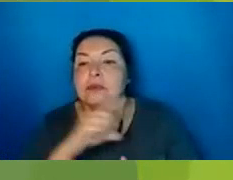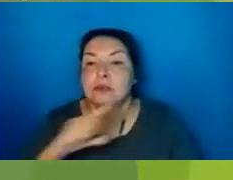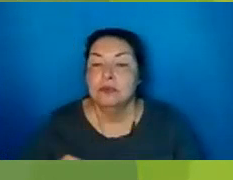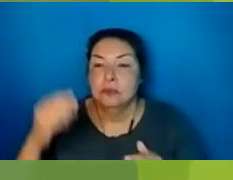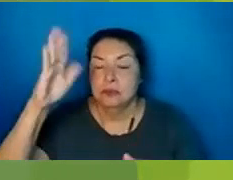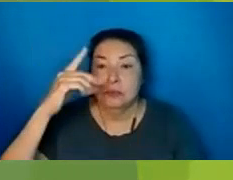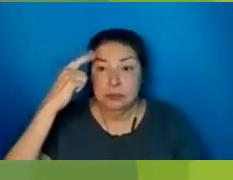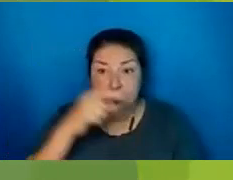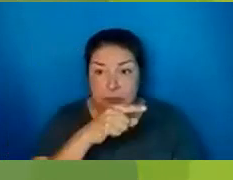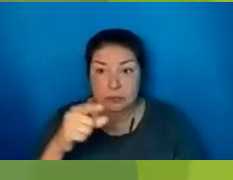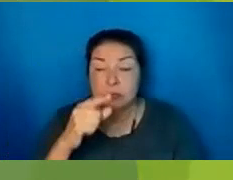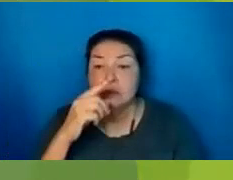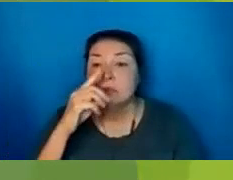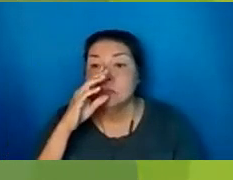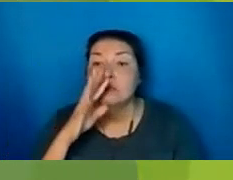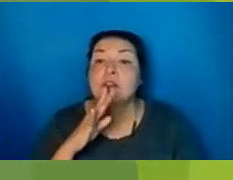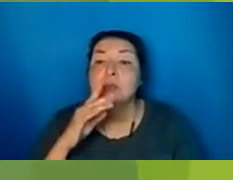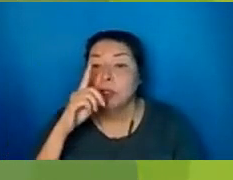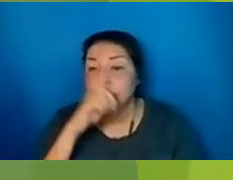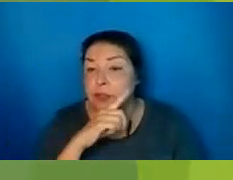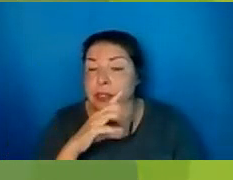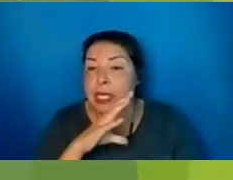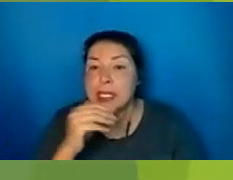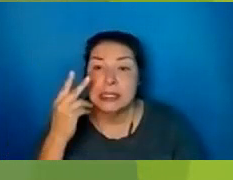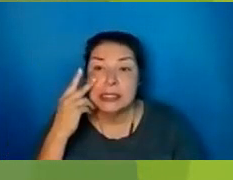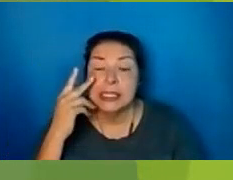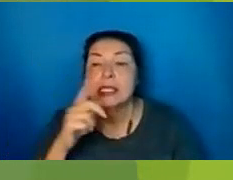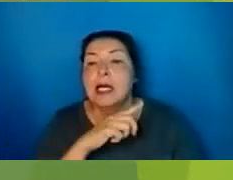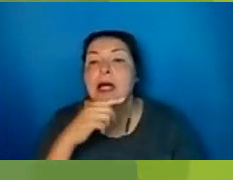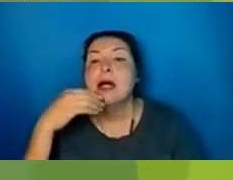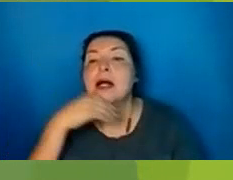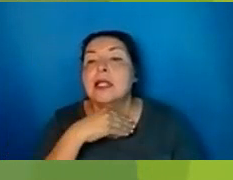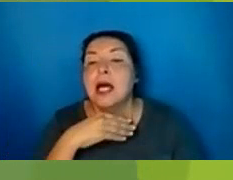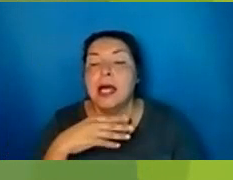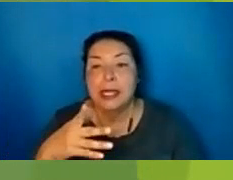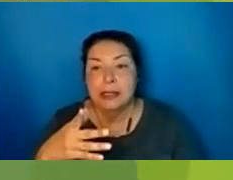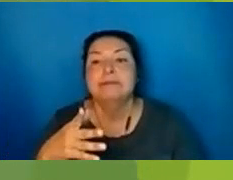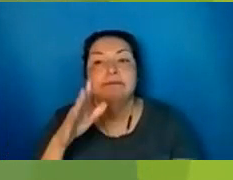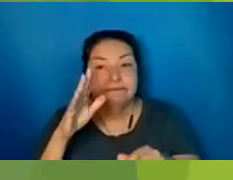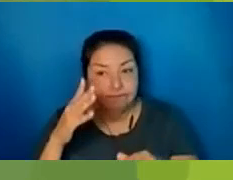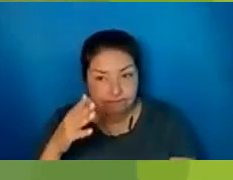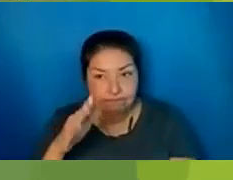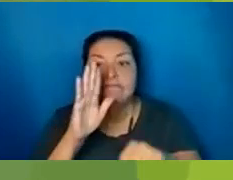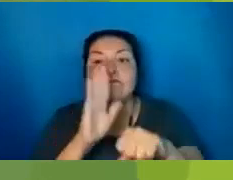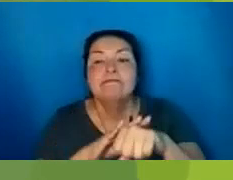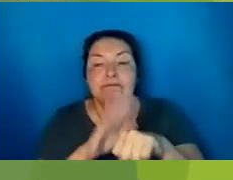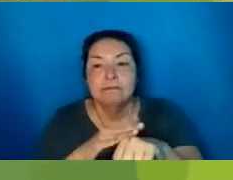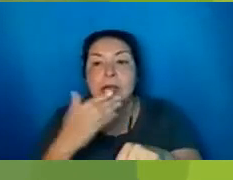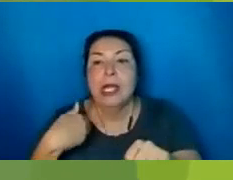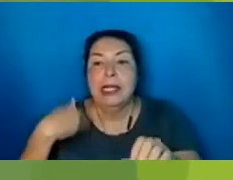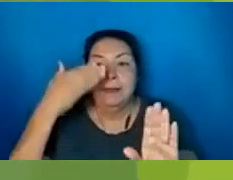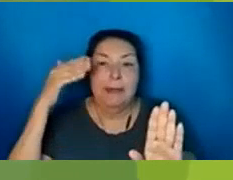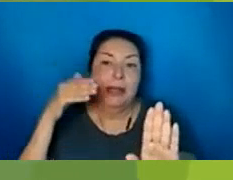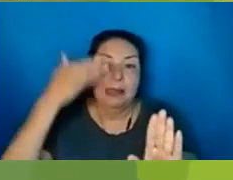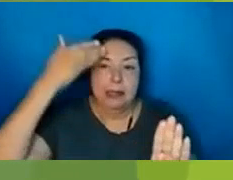because you have spoken falsehood and seen a lie, therefore, behold, I am against you, declares the Lord God.